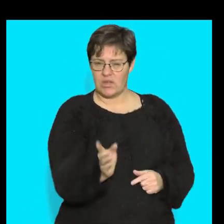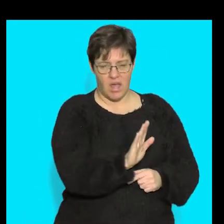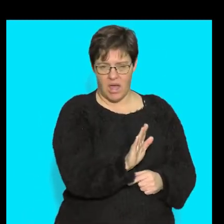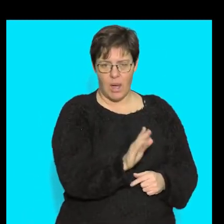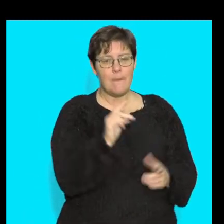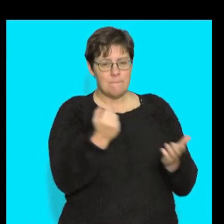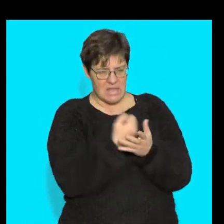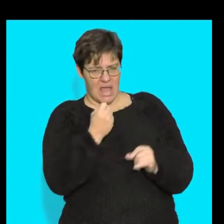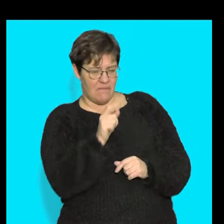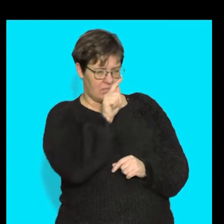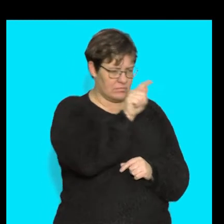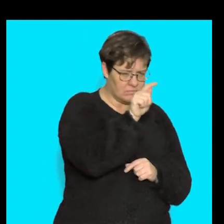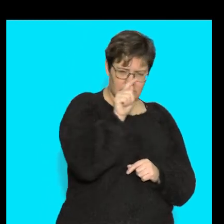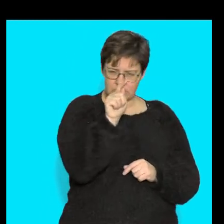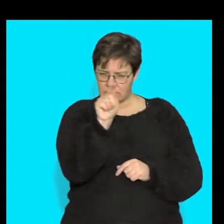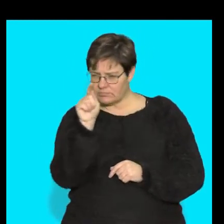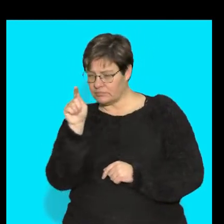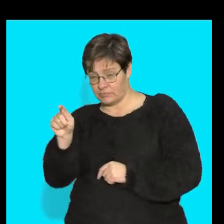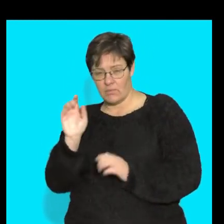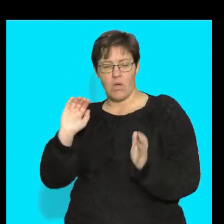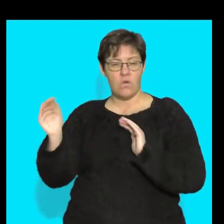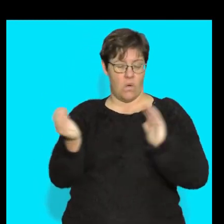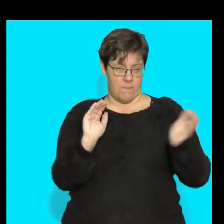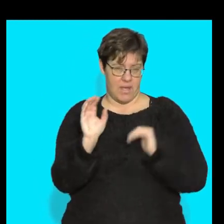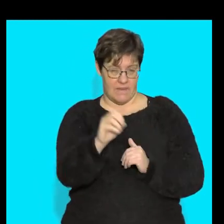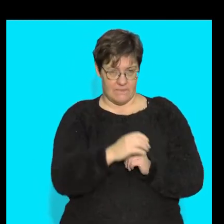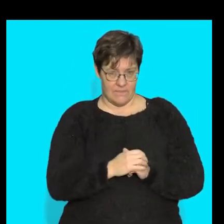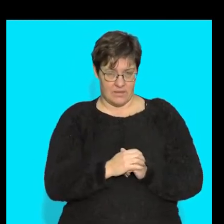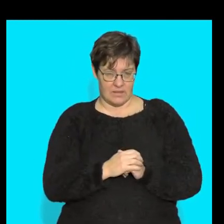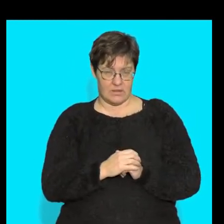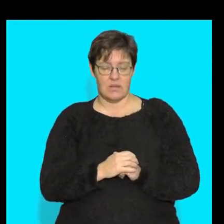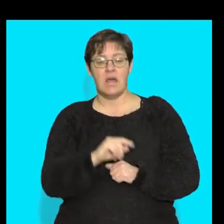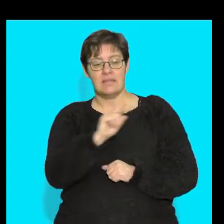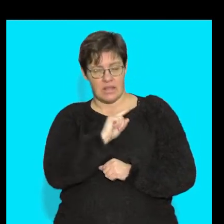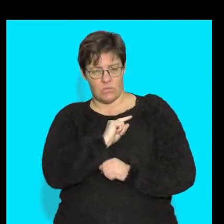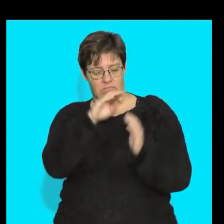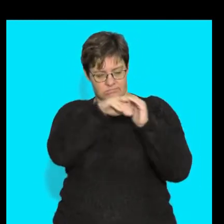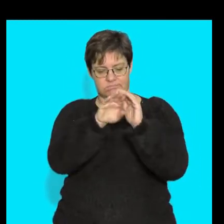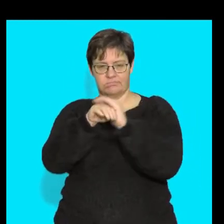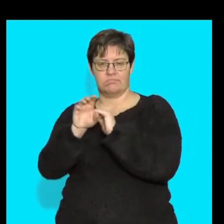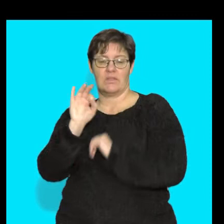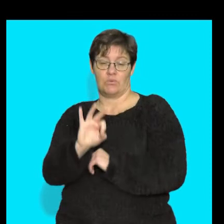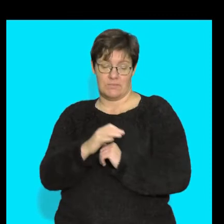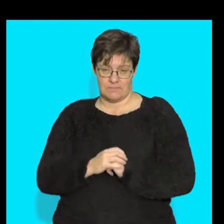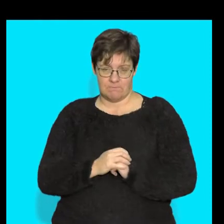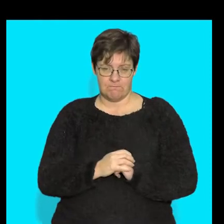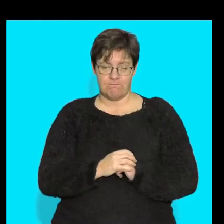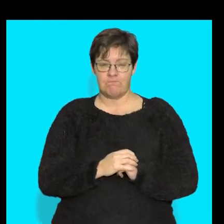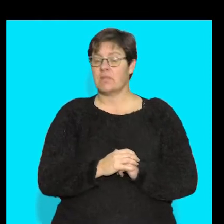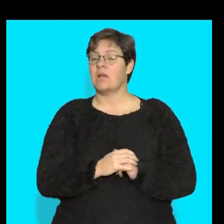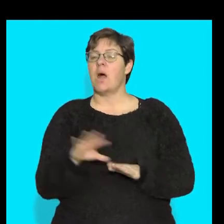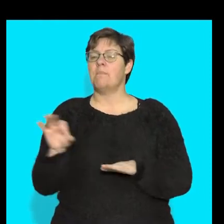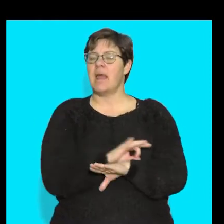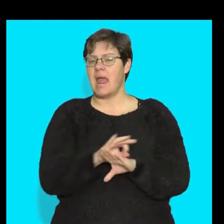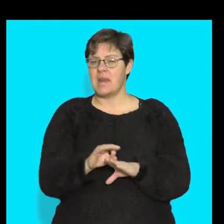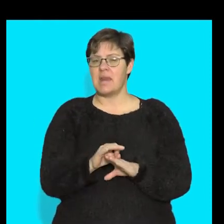first bank I go to, I must take their loan. You compare them. Hence, she went to 3 banks. She plans to